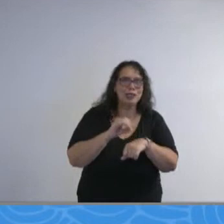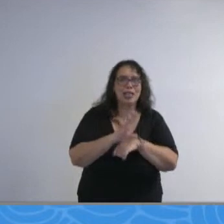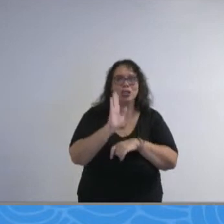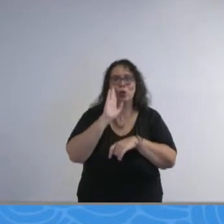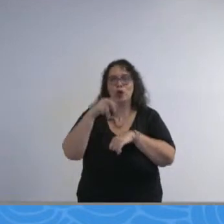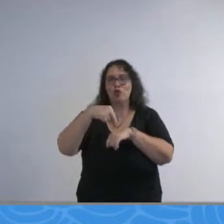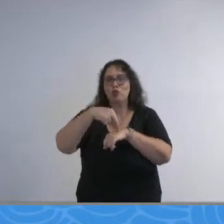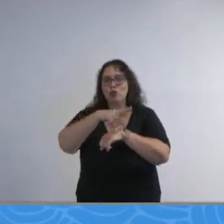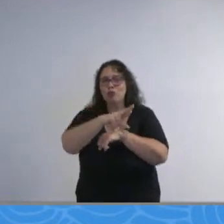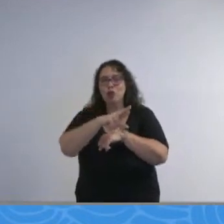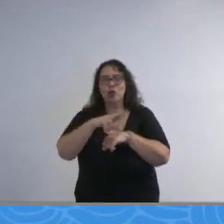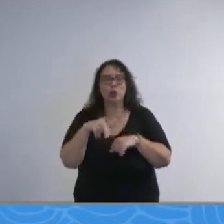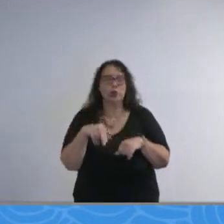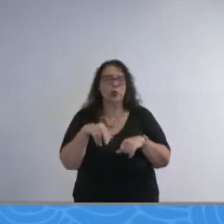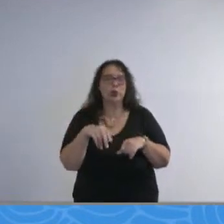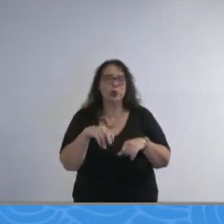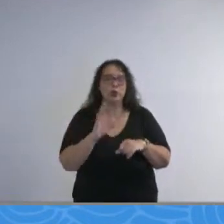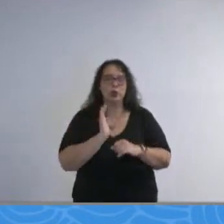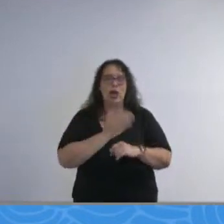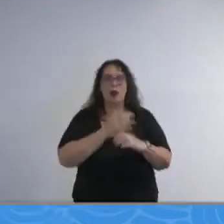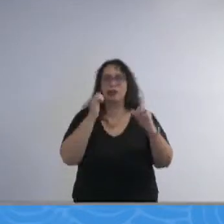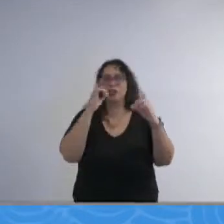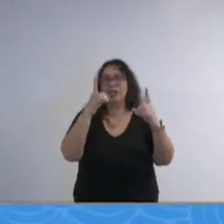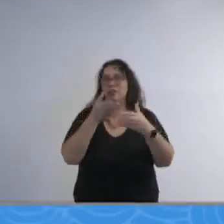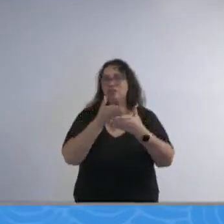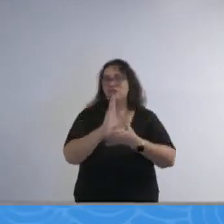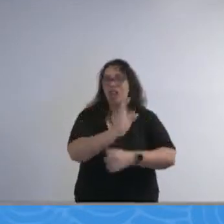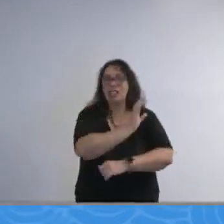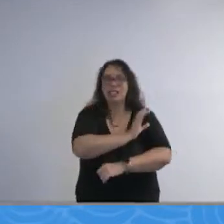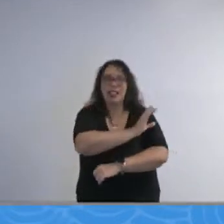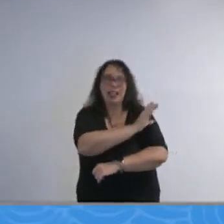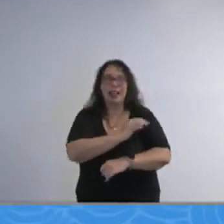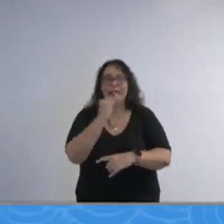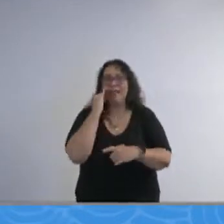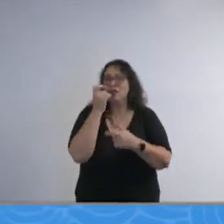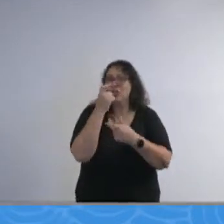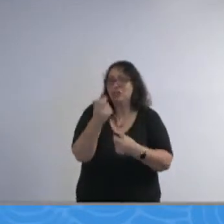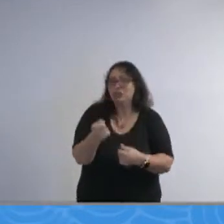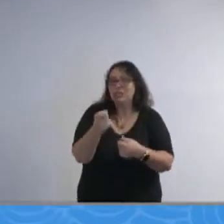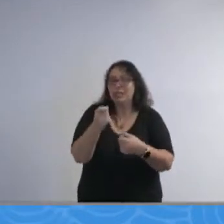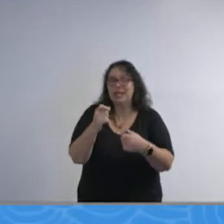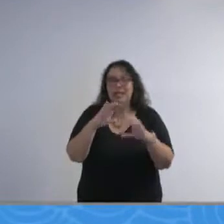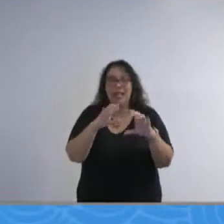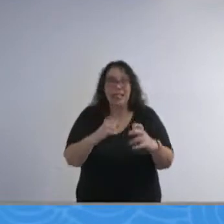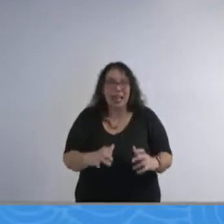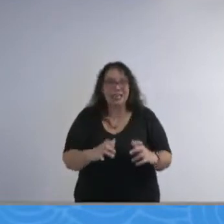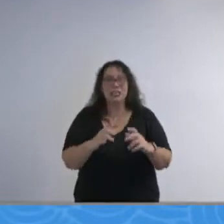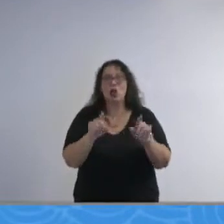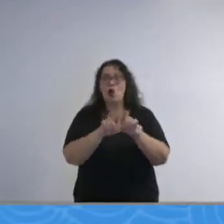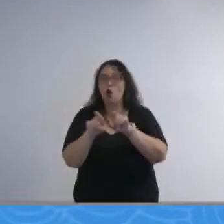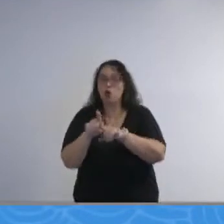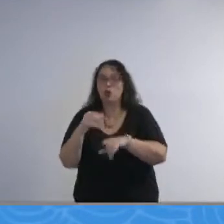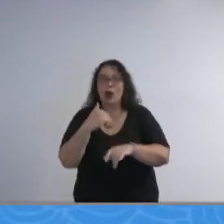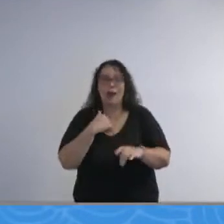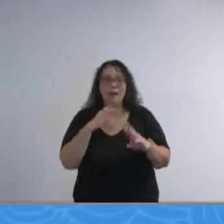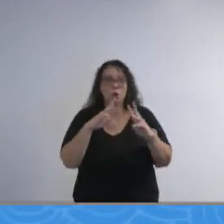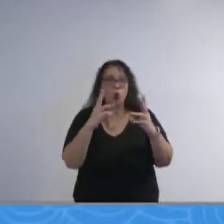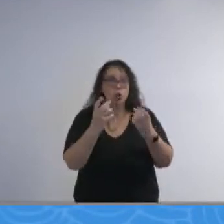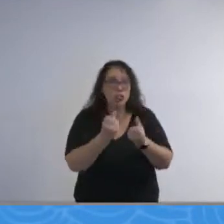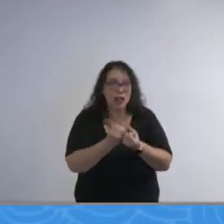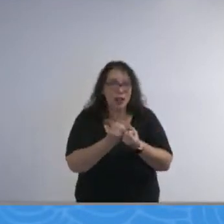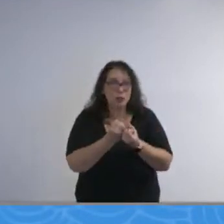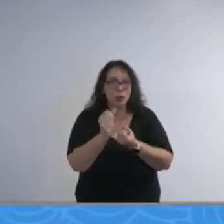refer you to our education rights clinic. If you're interested in classes, we also have workshops